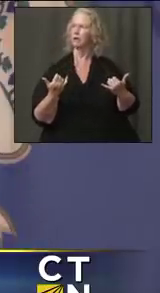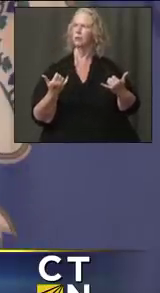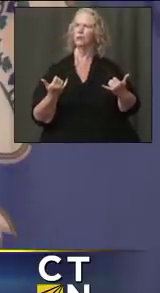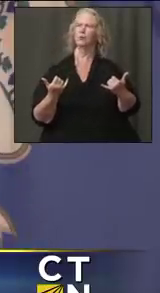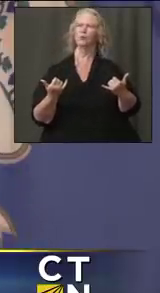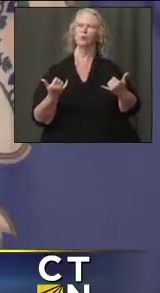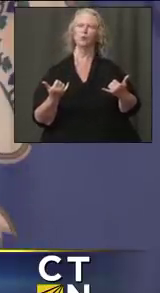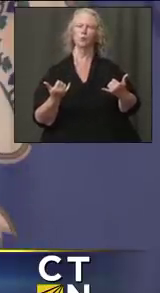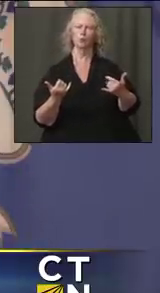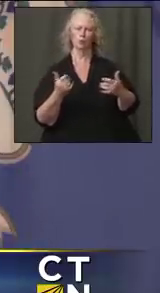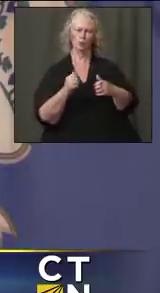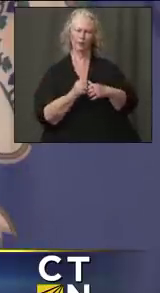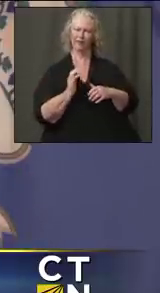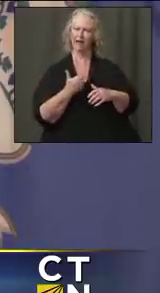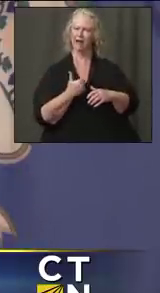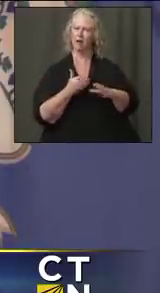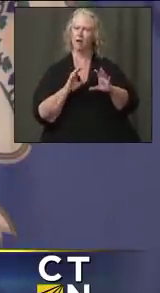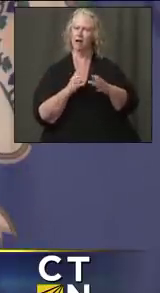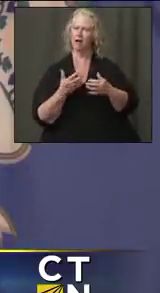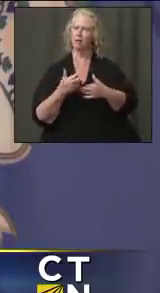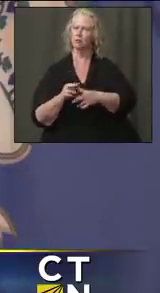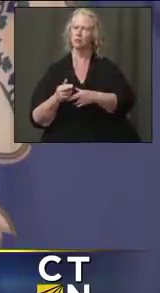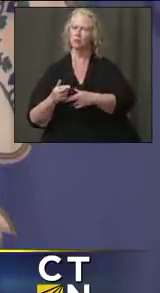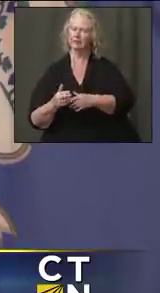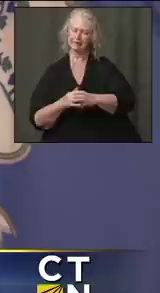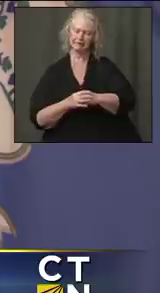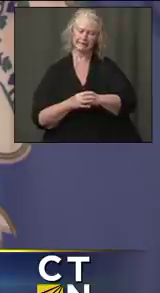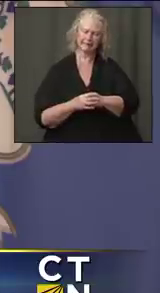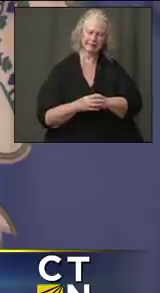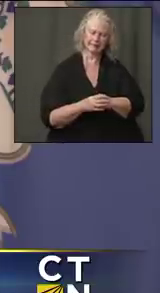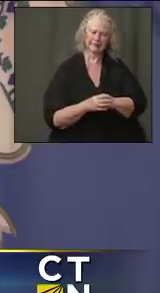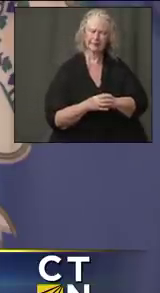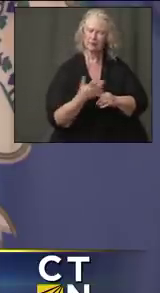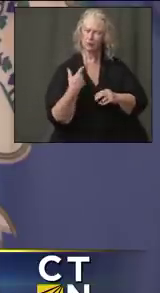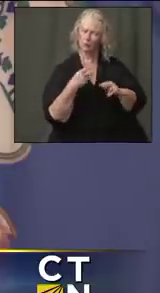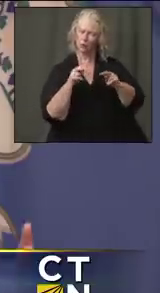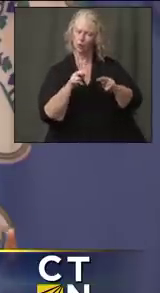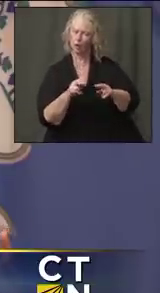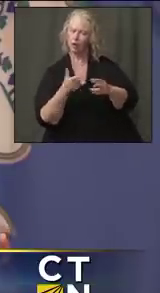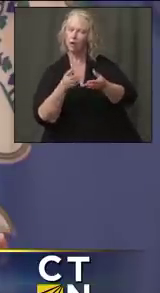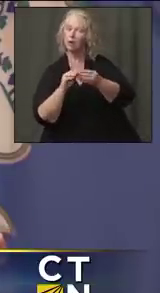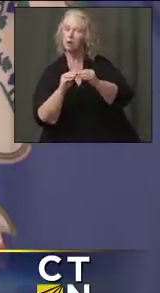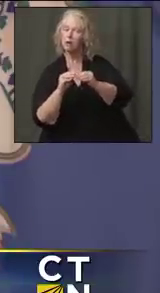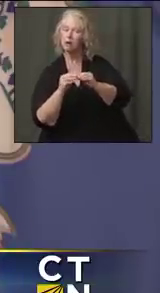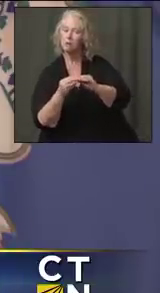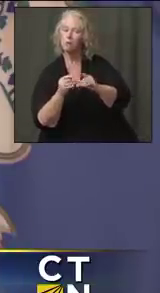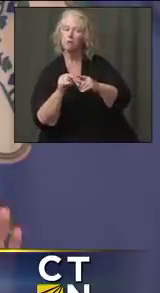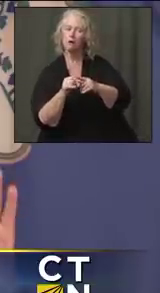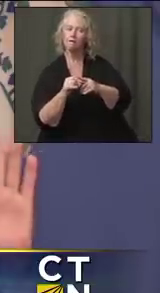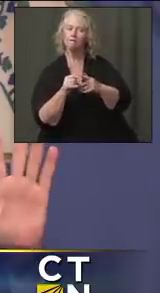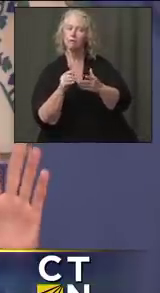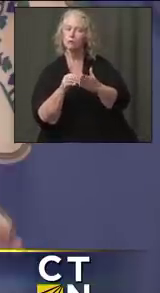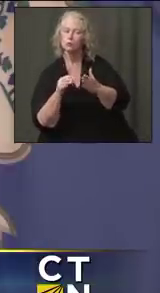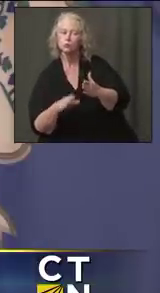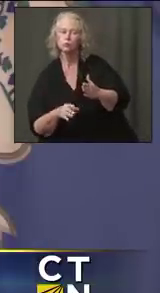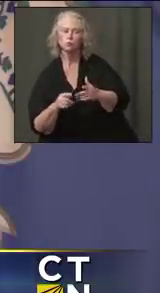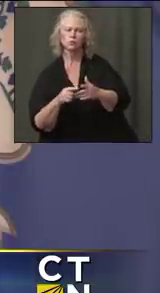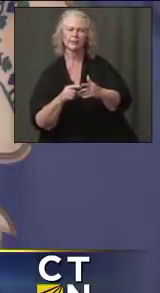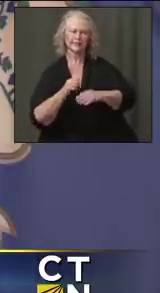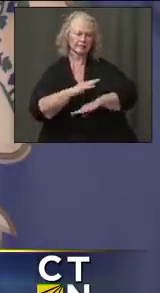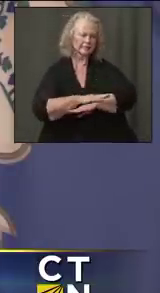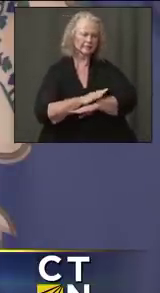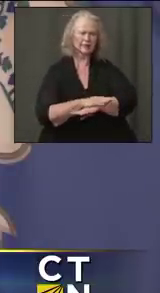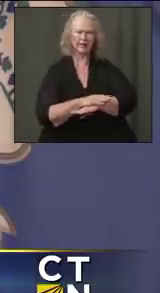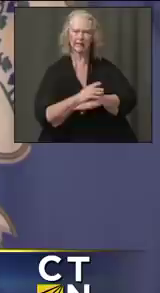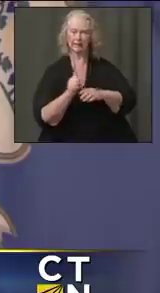school classrooms? And we thought about the number of people in a classroom, the number of desks in a classroom, and all